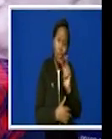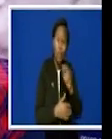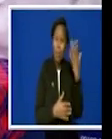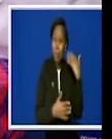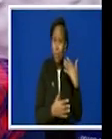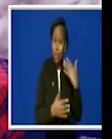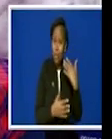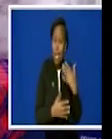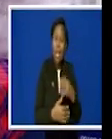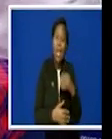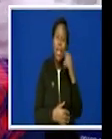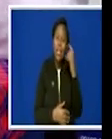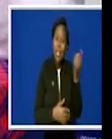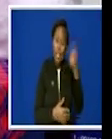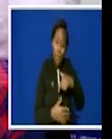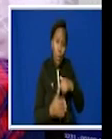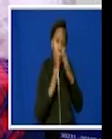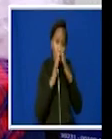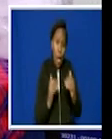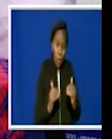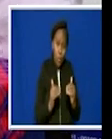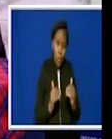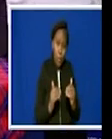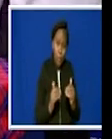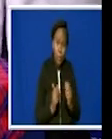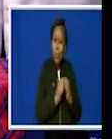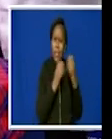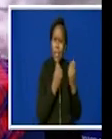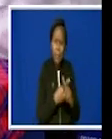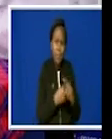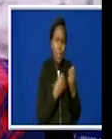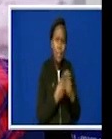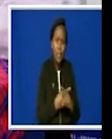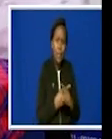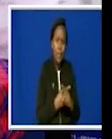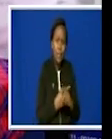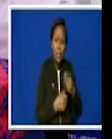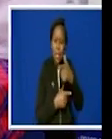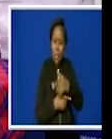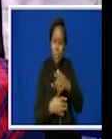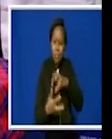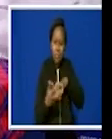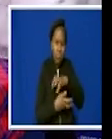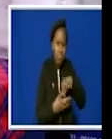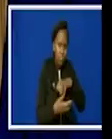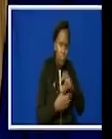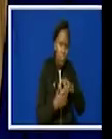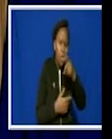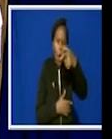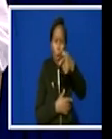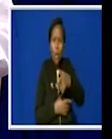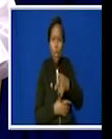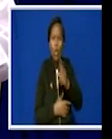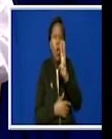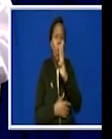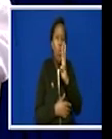show, and they thronged my house like this, eh? With different liquids mixed, eh? Petrol and water. Somebody